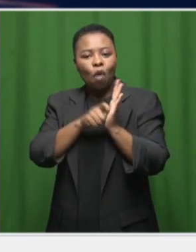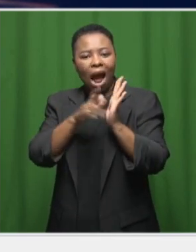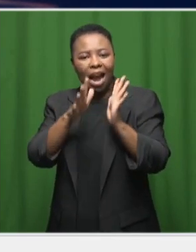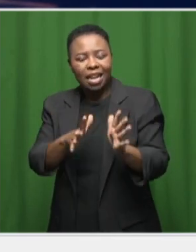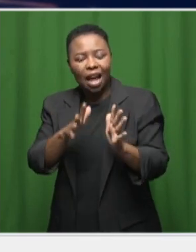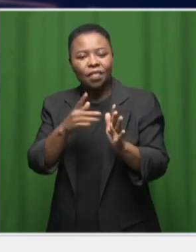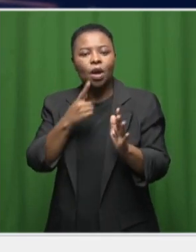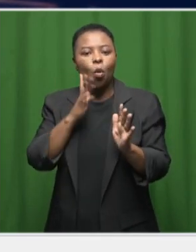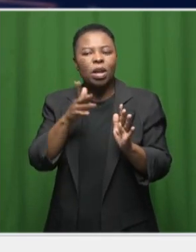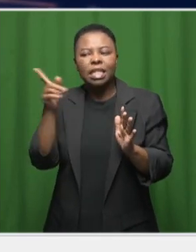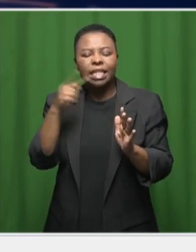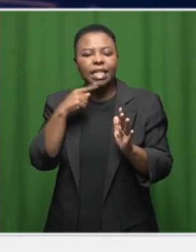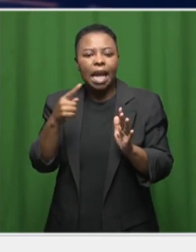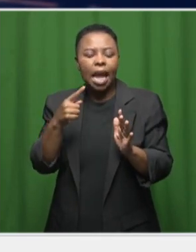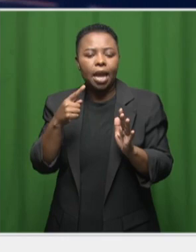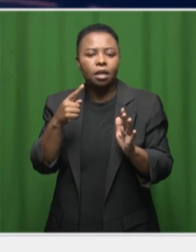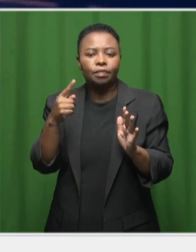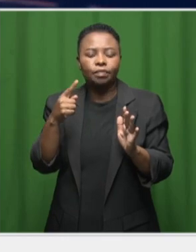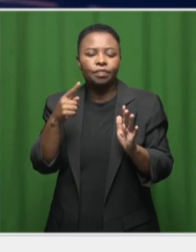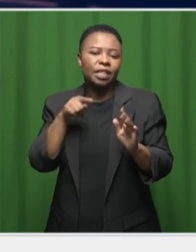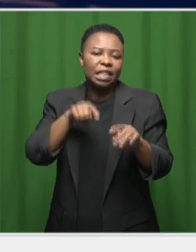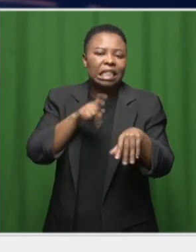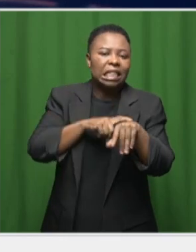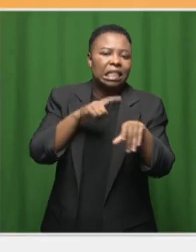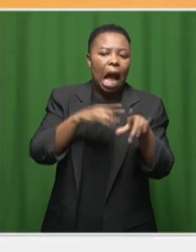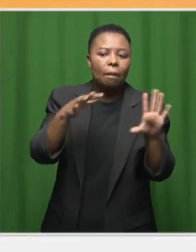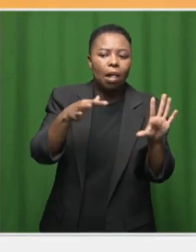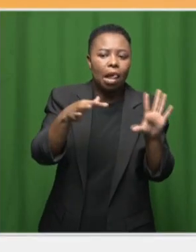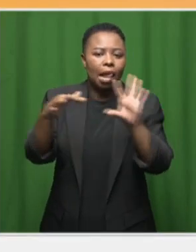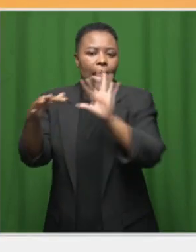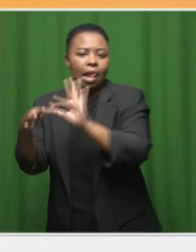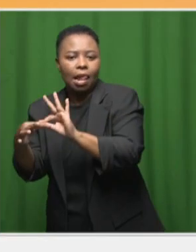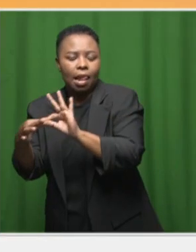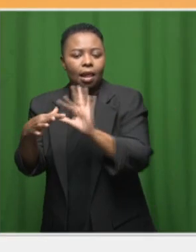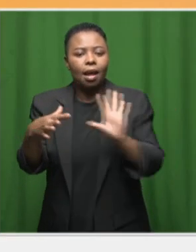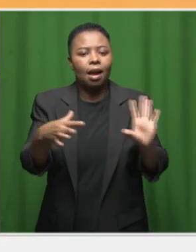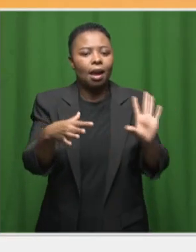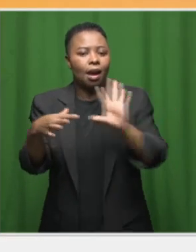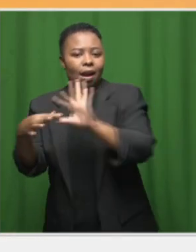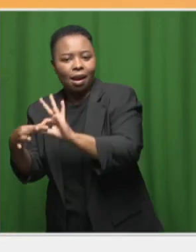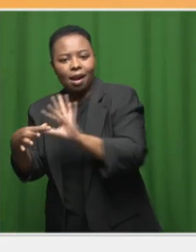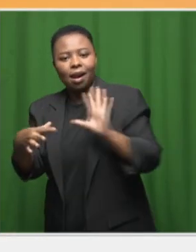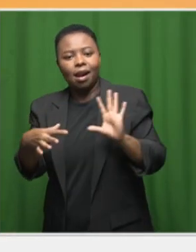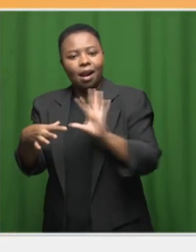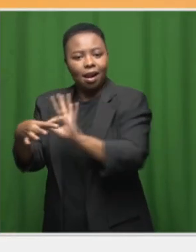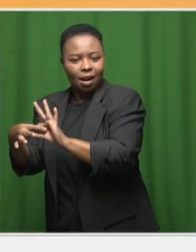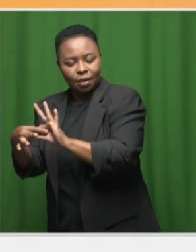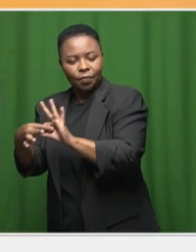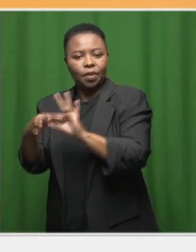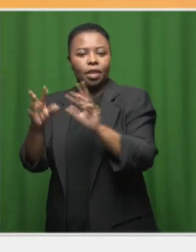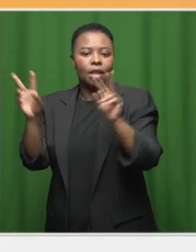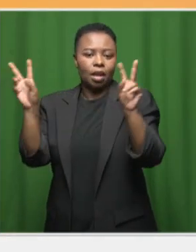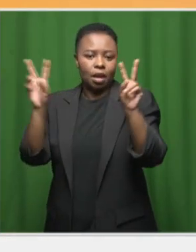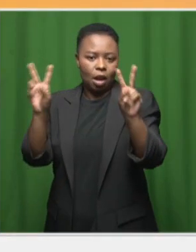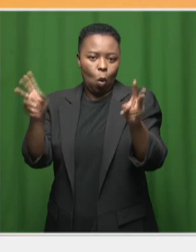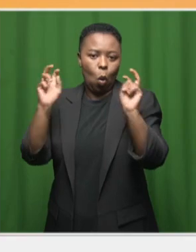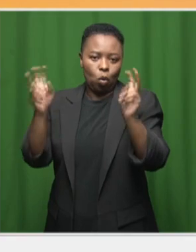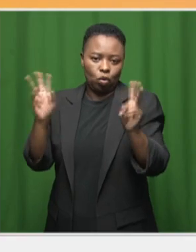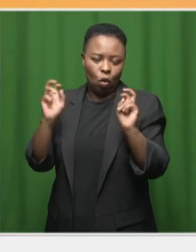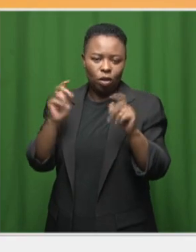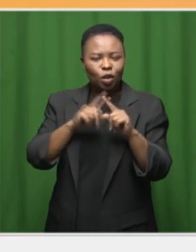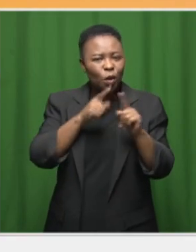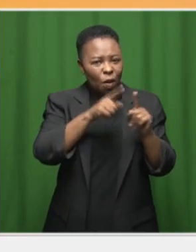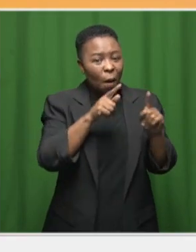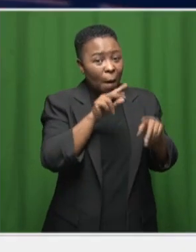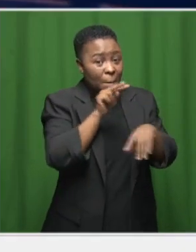moment they align it to this, you know. So those quotes come from there. And I see you're mentored by Mhlambi. I mean, that's a